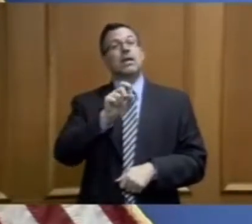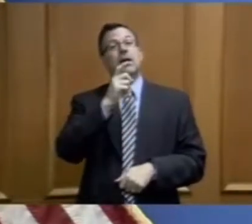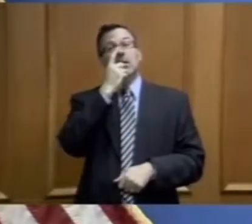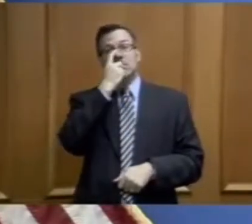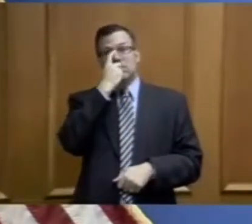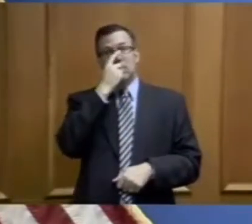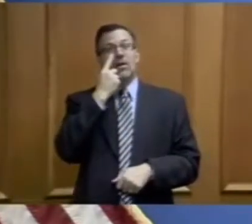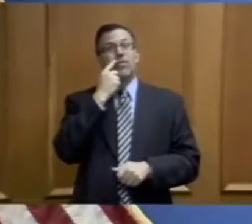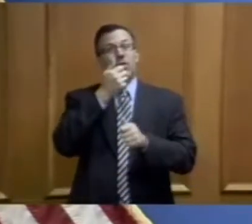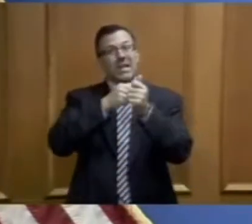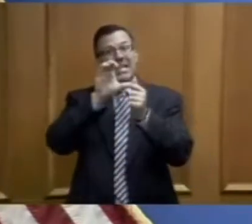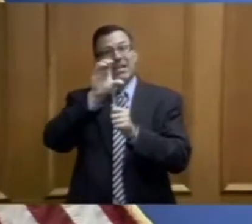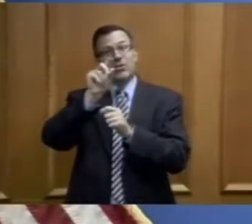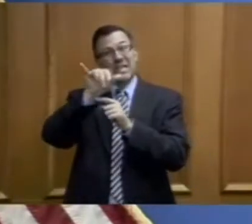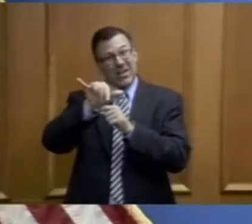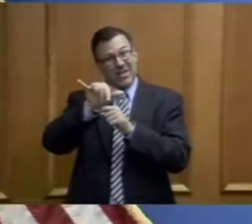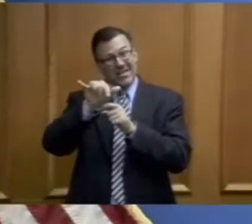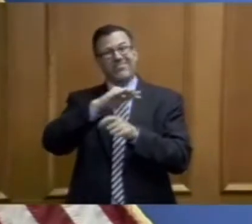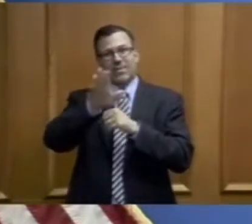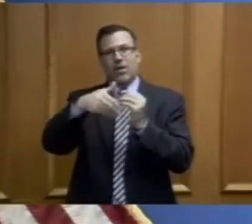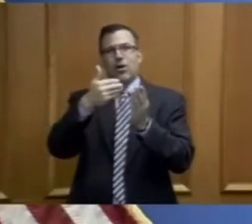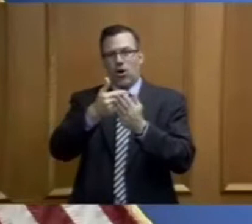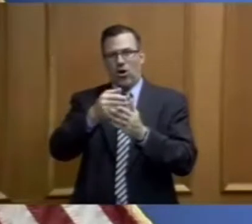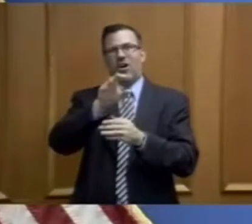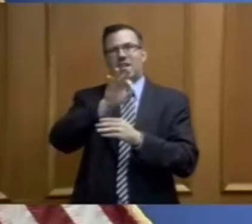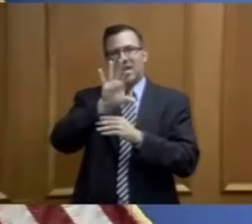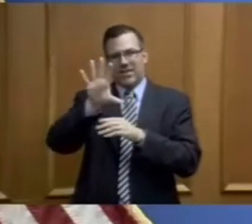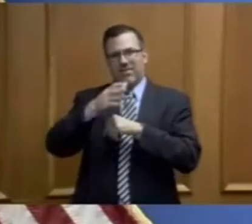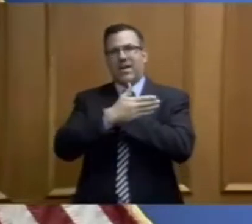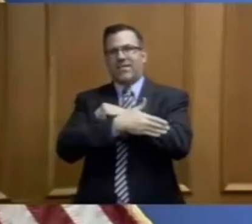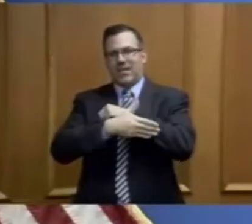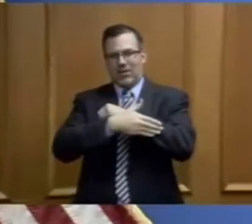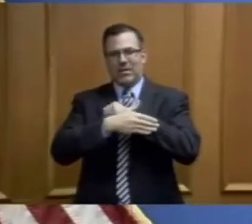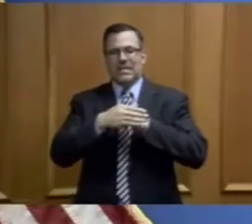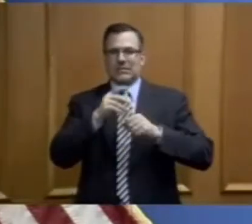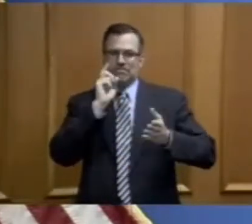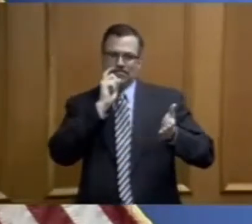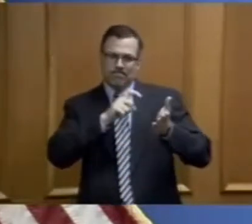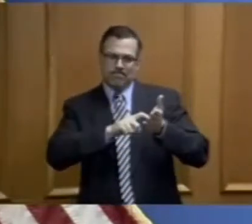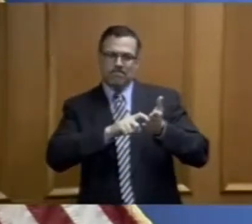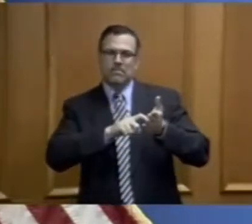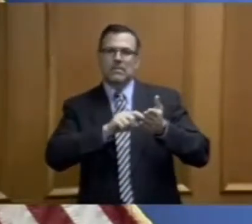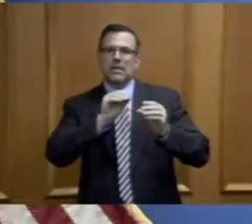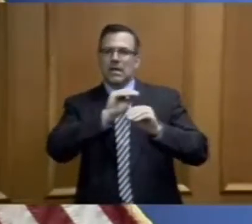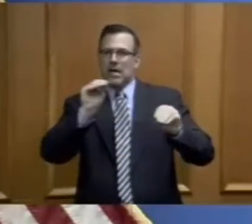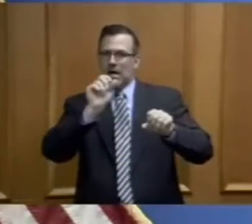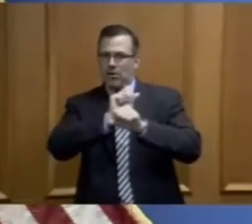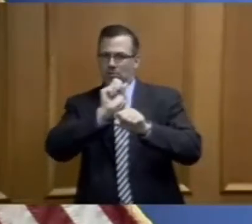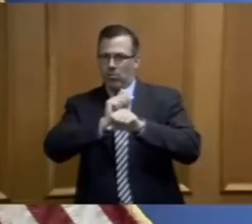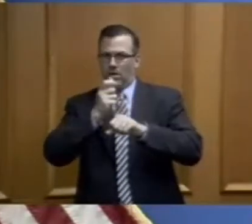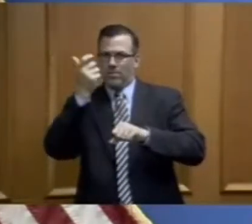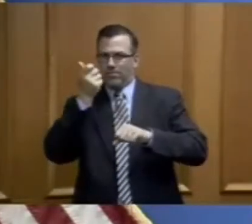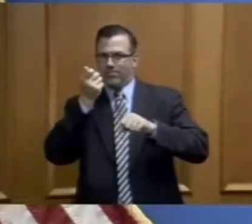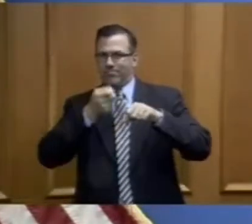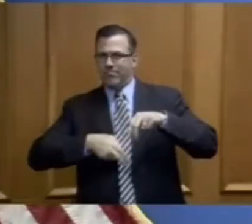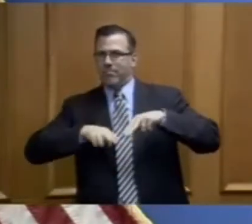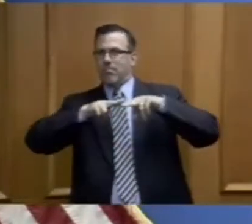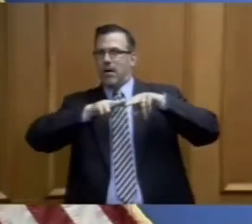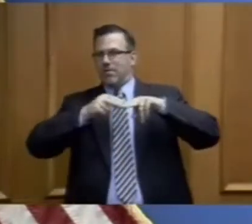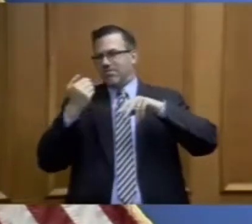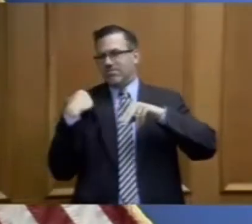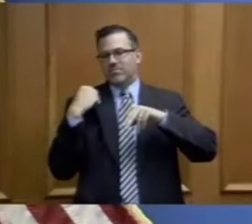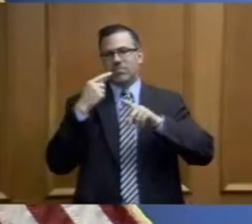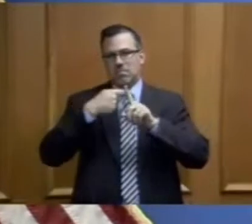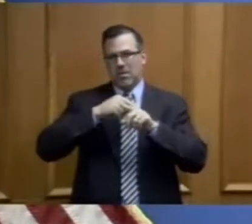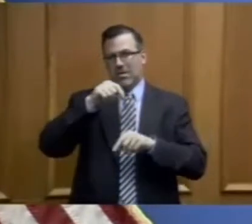unemployment, all 95 of our counties saw unemployment go up in April. Only